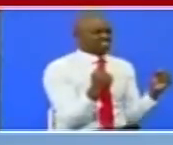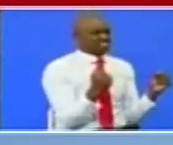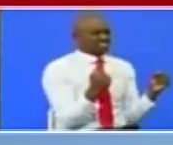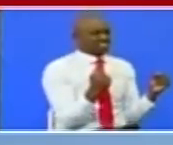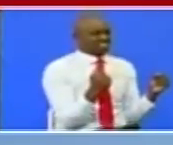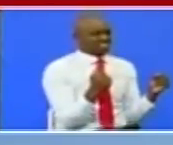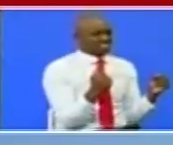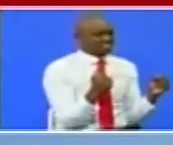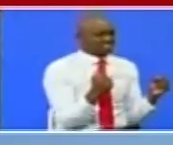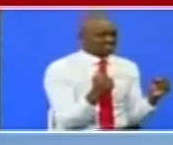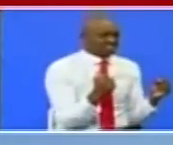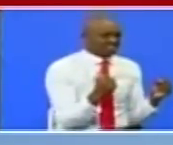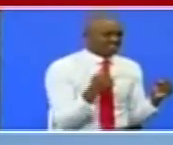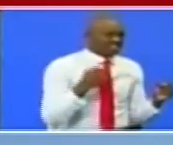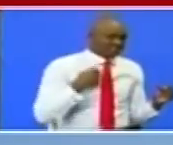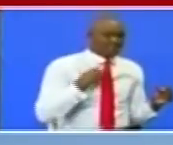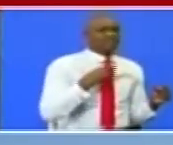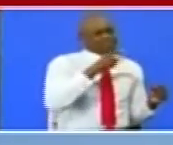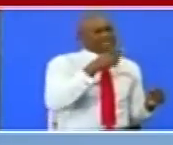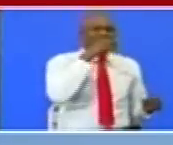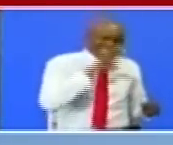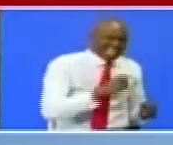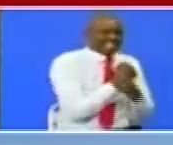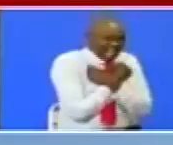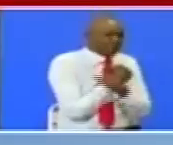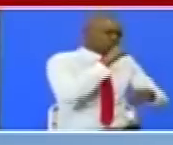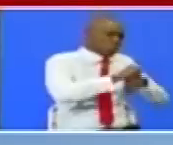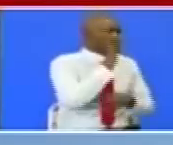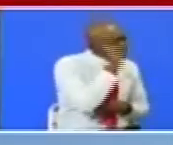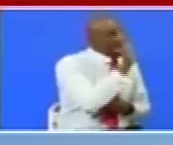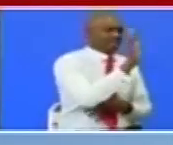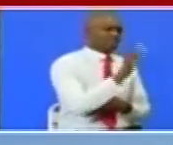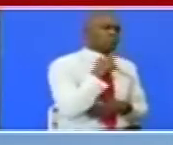Because Elijah had really liked Naramat. Sipati.